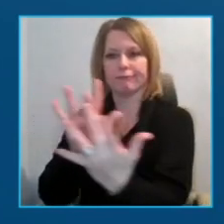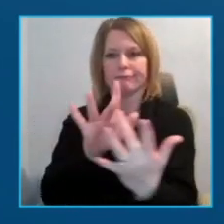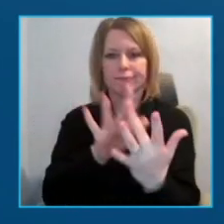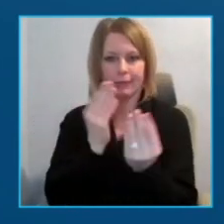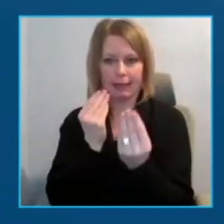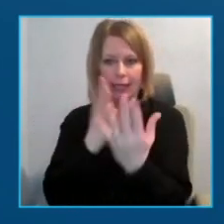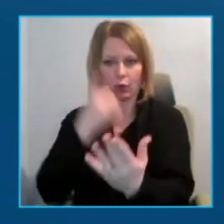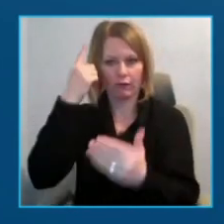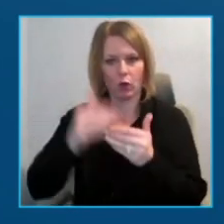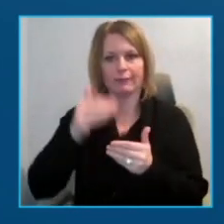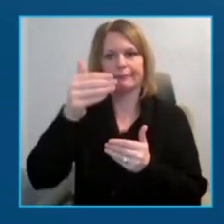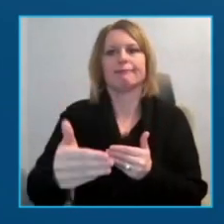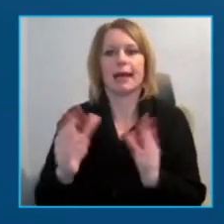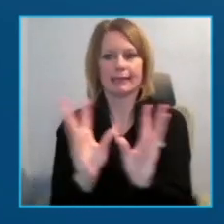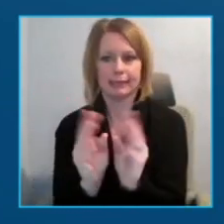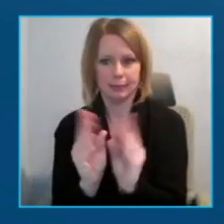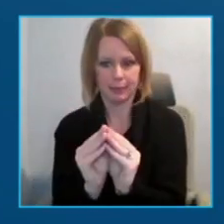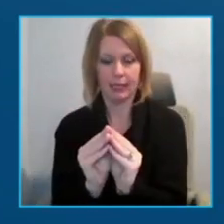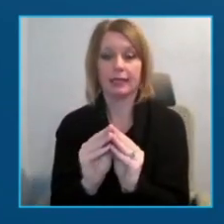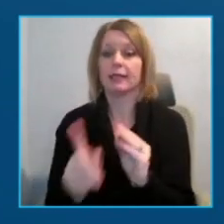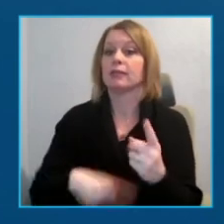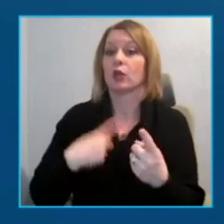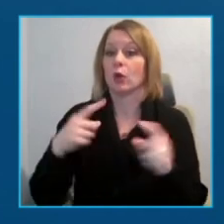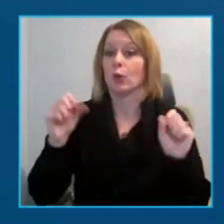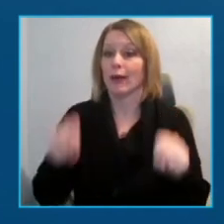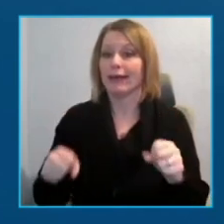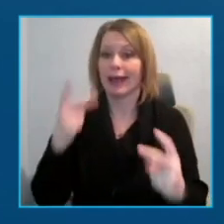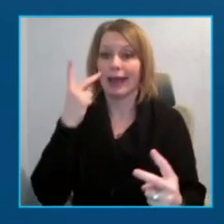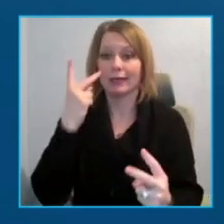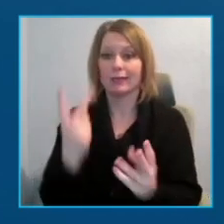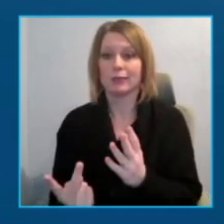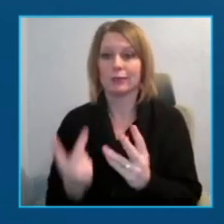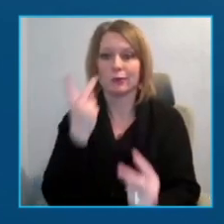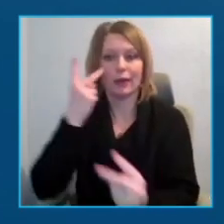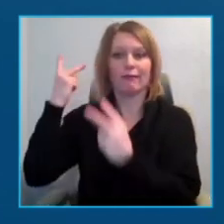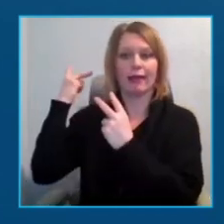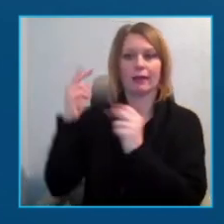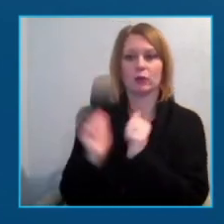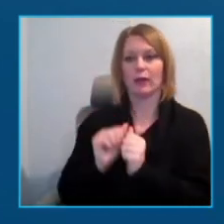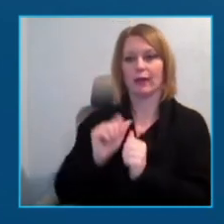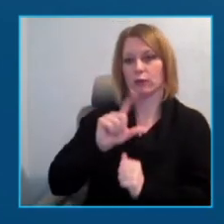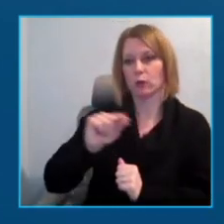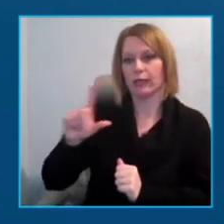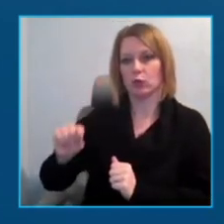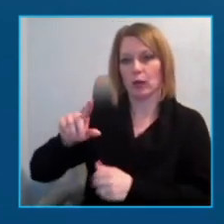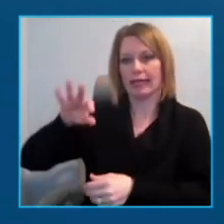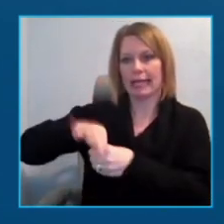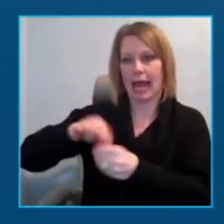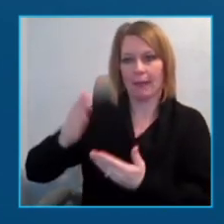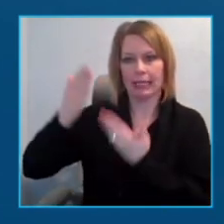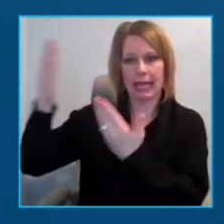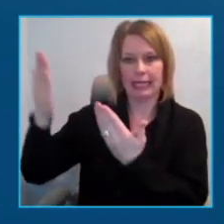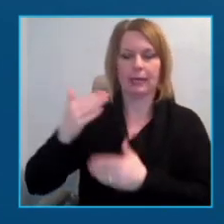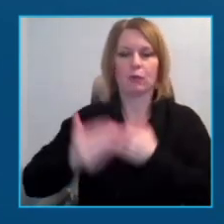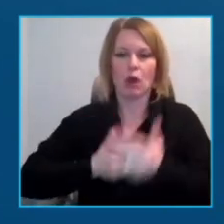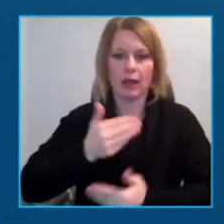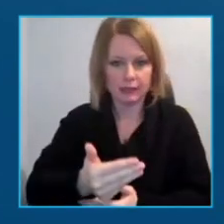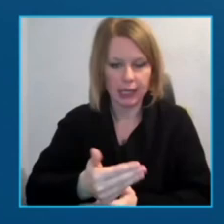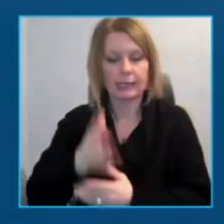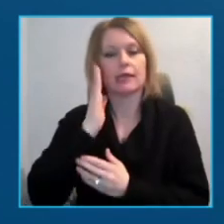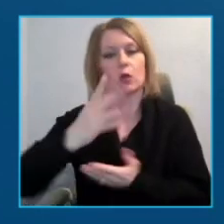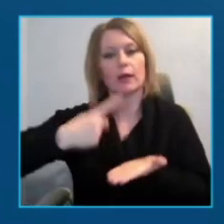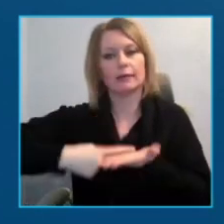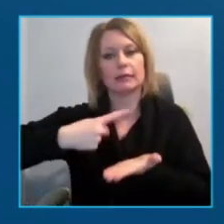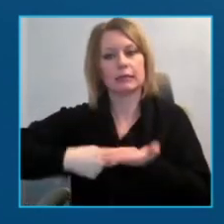look back at the 2020 nominating process, as we always do, and discuss how we can improve the process moving